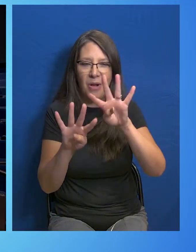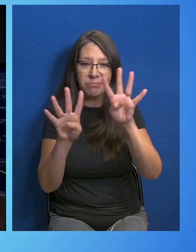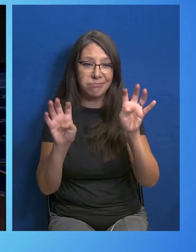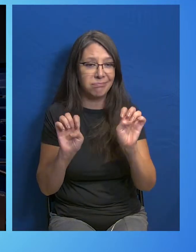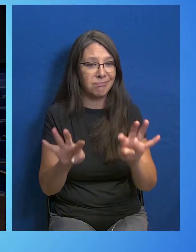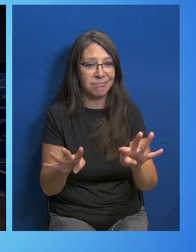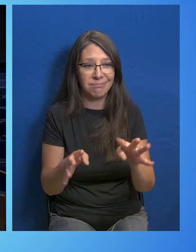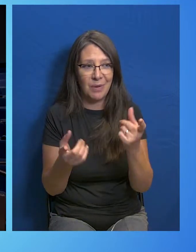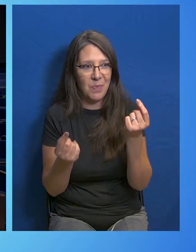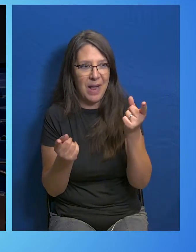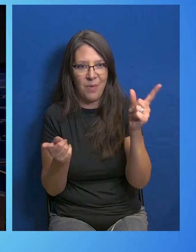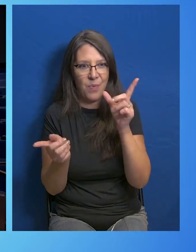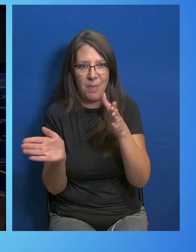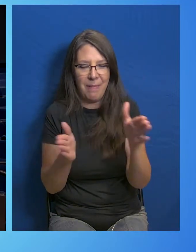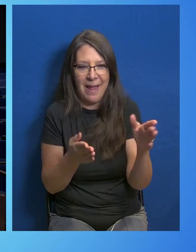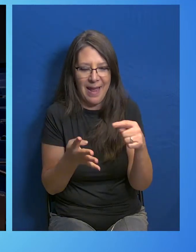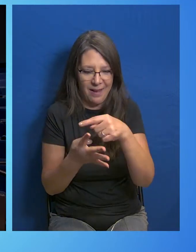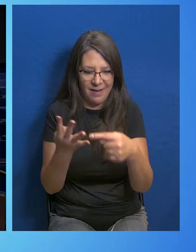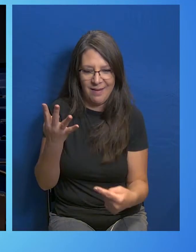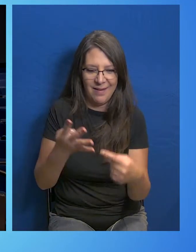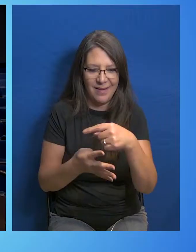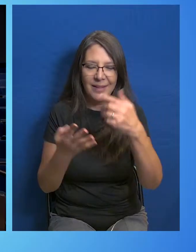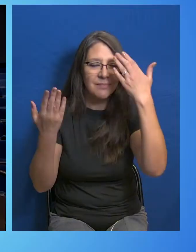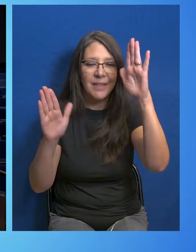I know is we have to try.